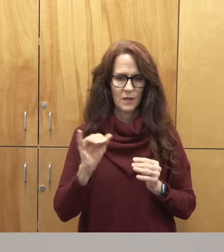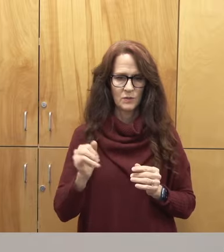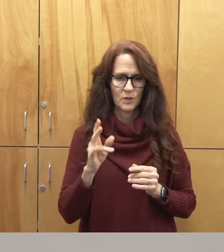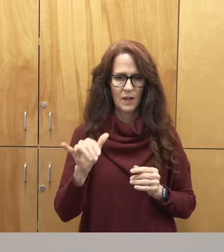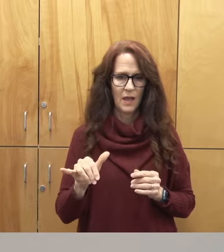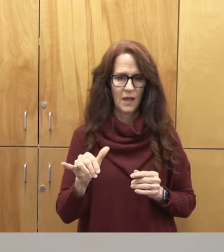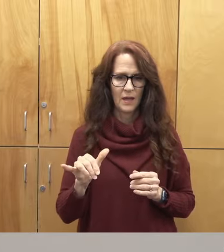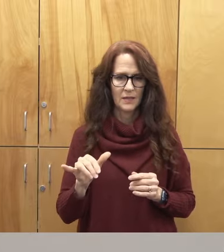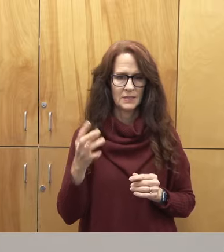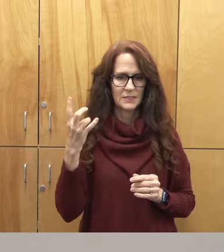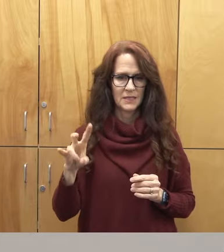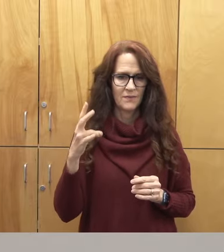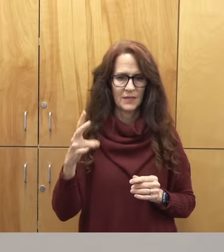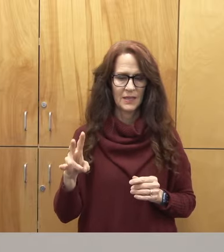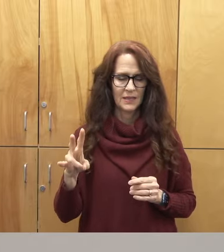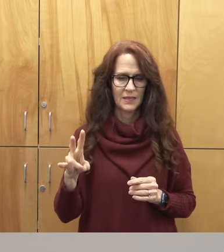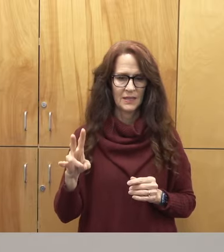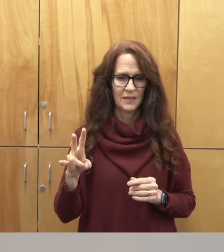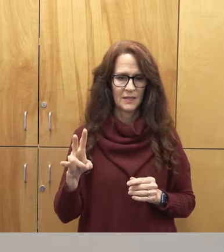July 17th.